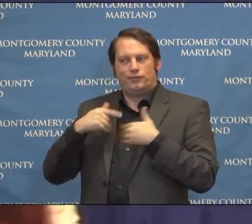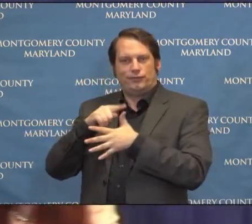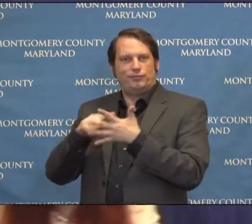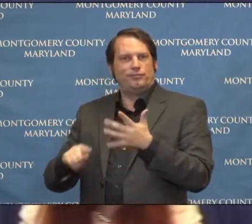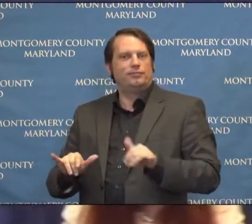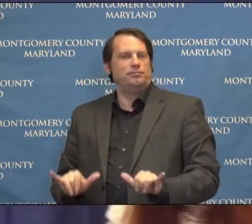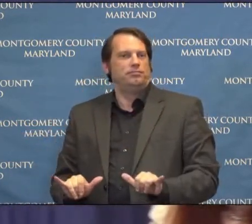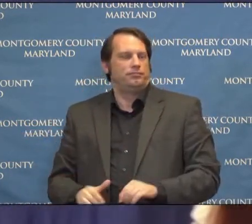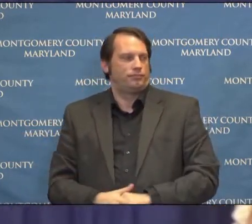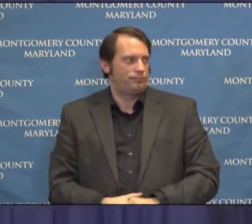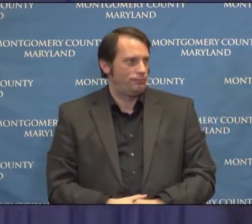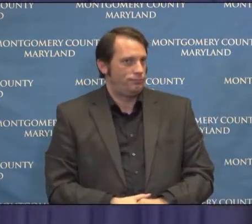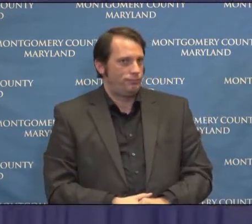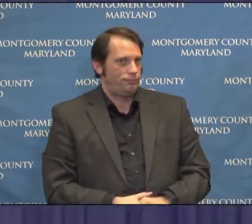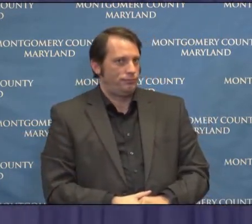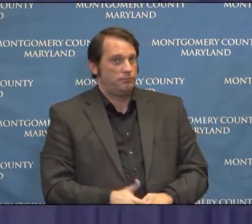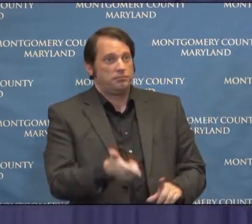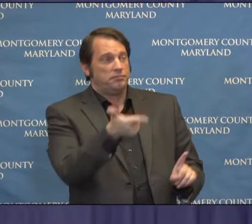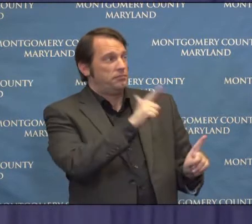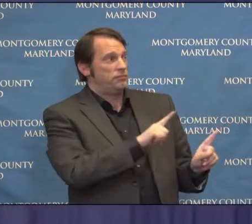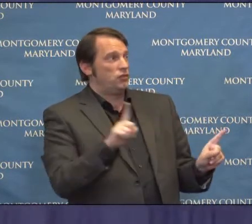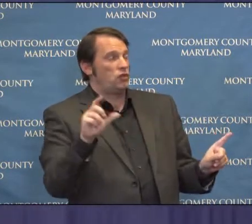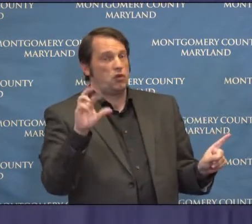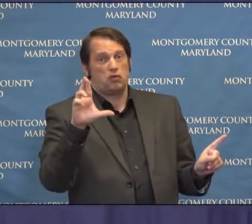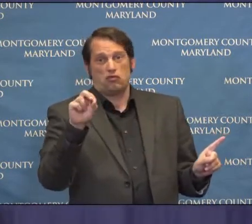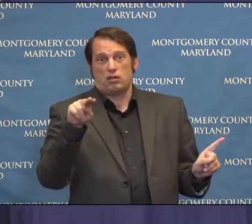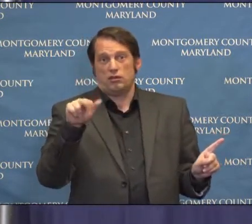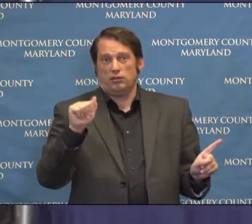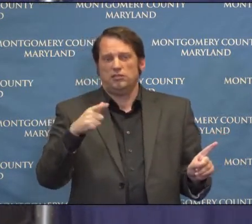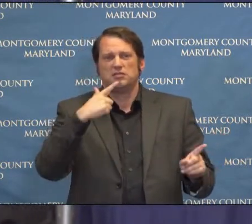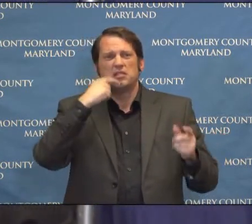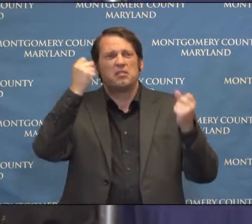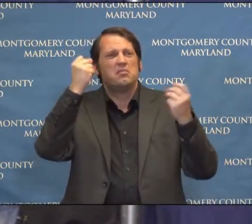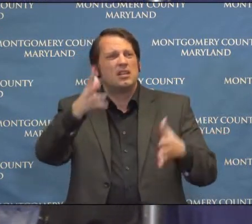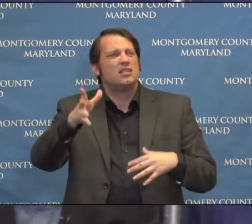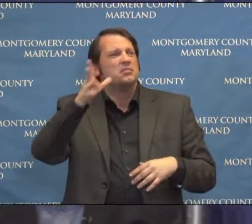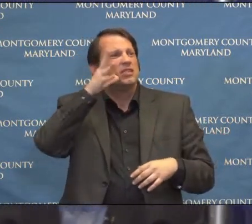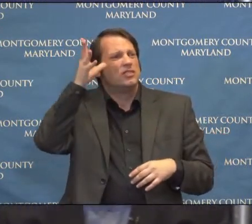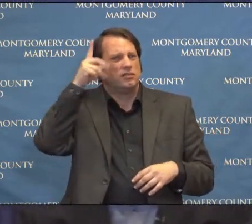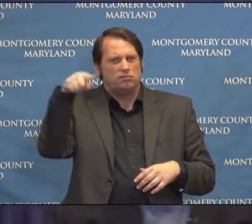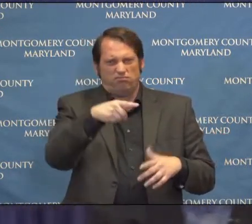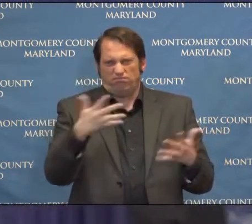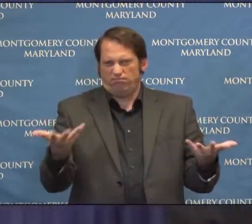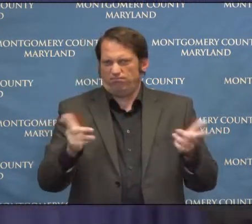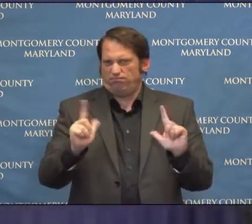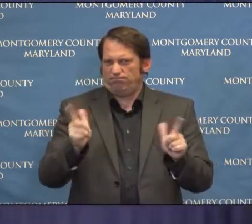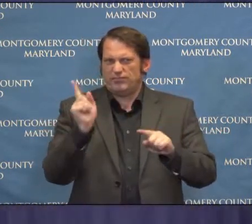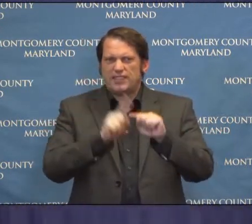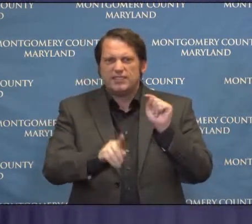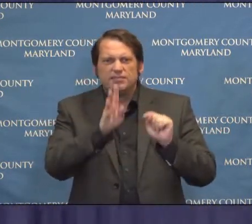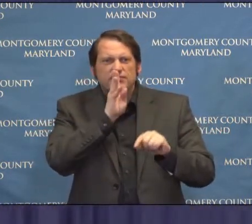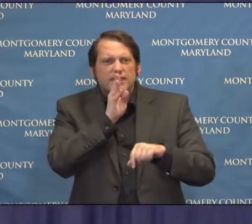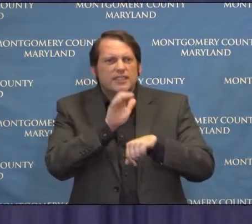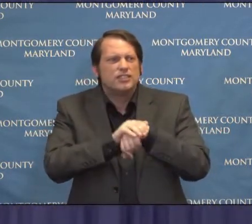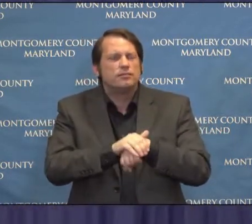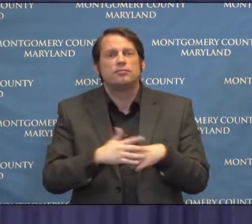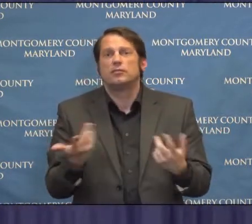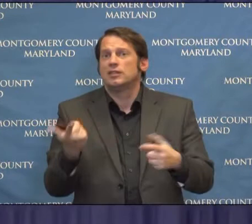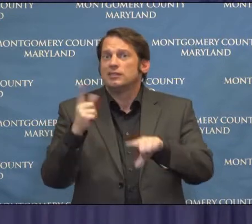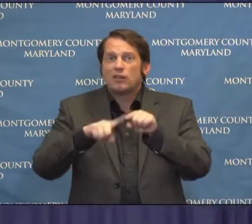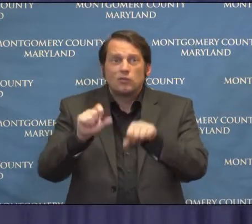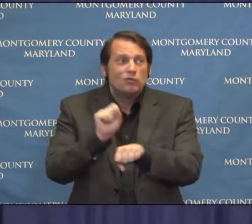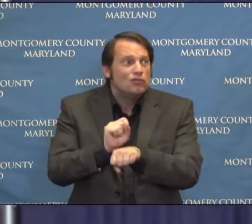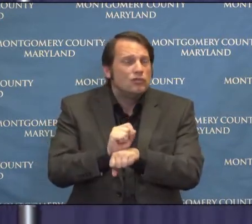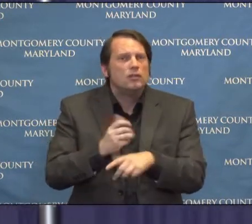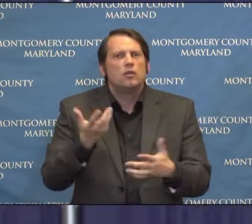speak English, so they can help their children with the assignments. What support does MCPS have in